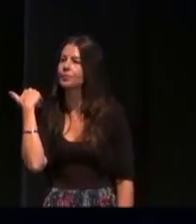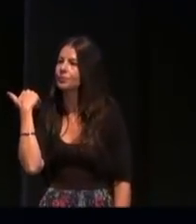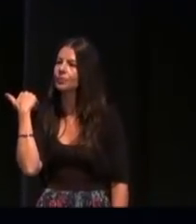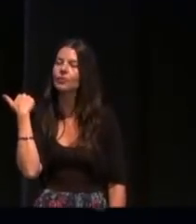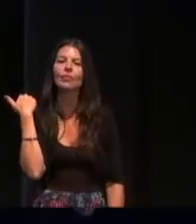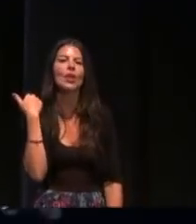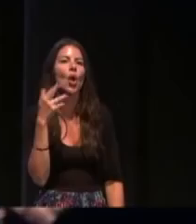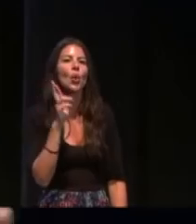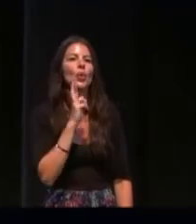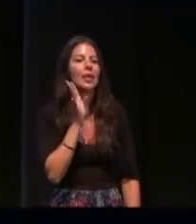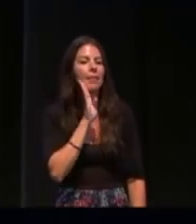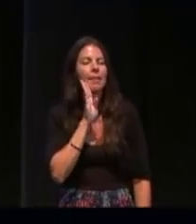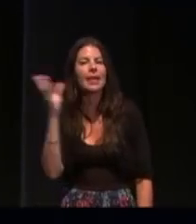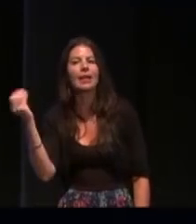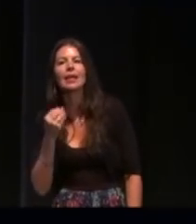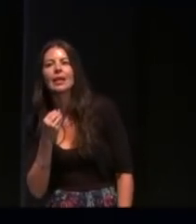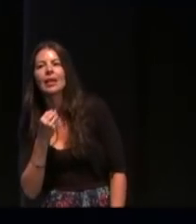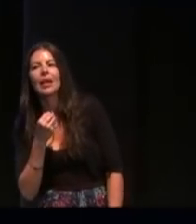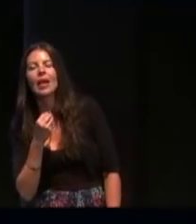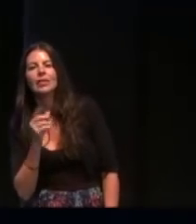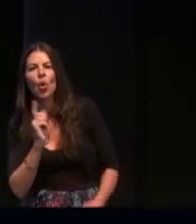Ricky leaned over and had me a piece of paper and just said, what is